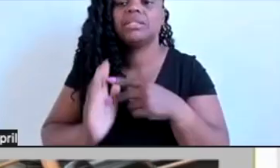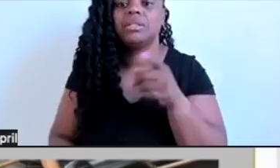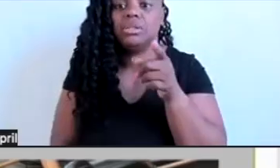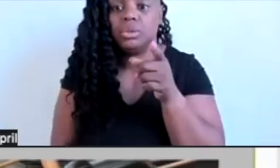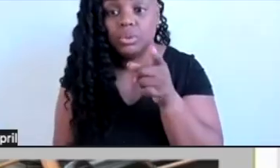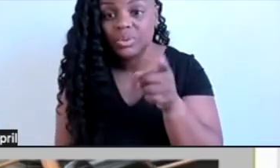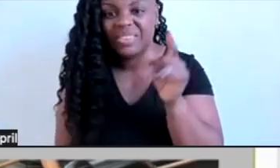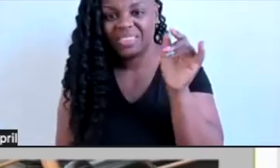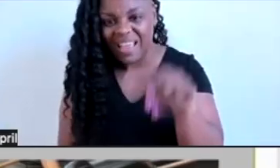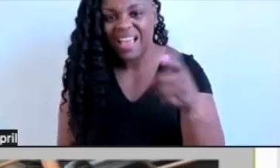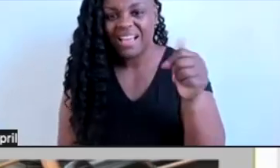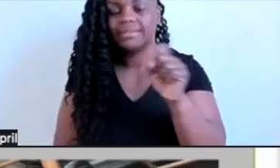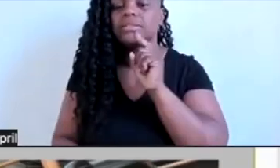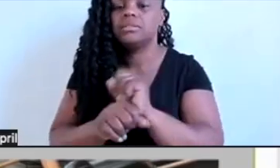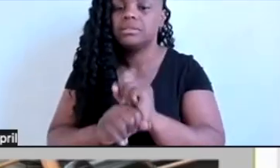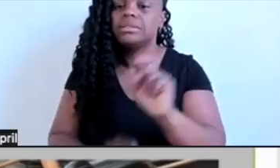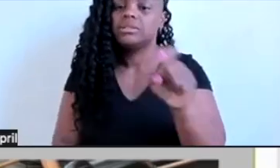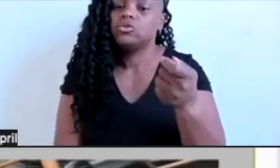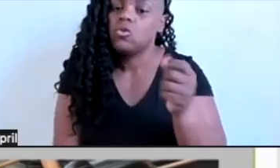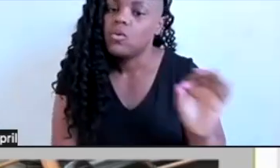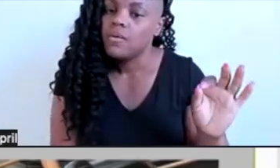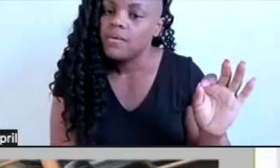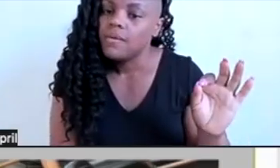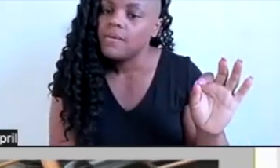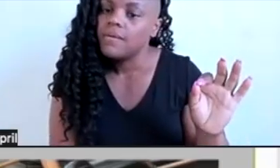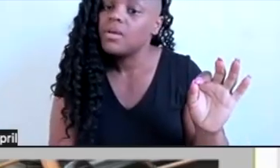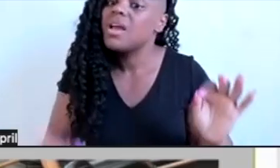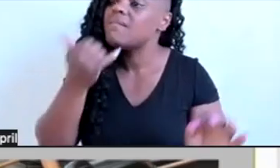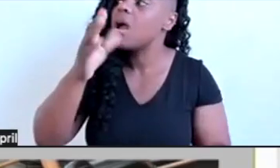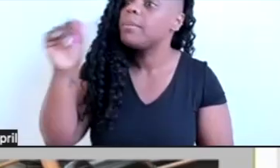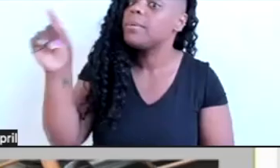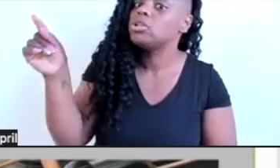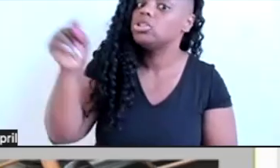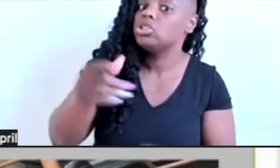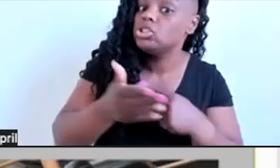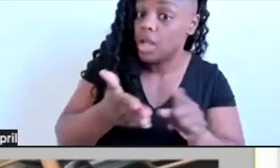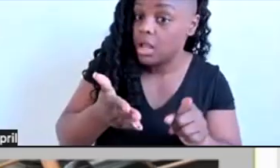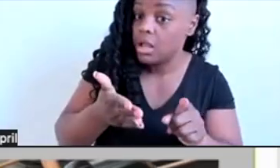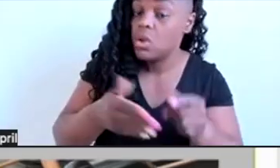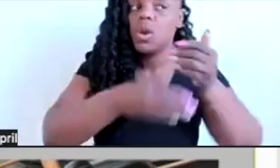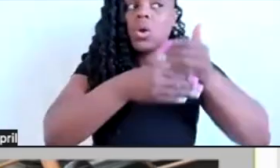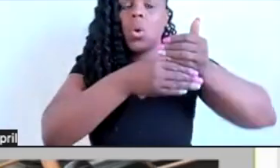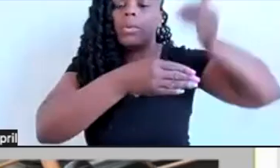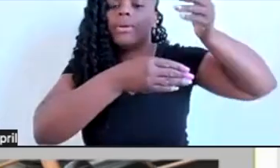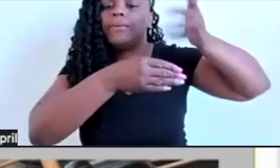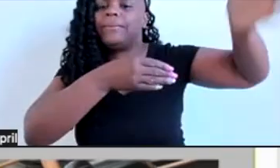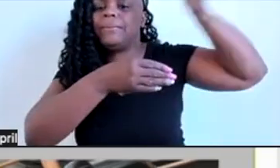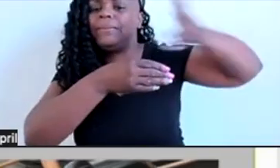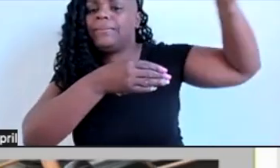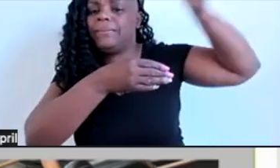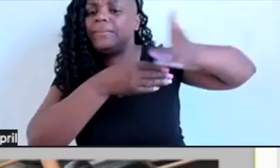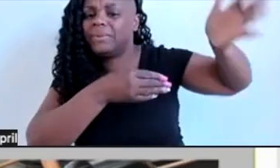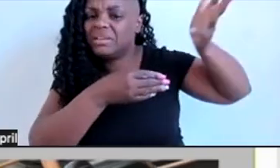company. Open windows and allow the gas to clear away after you turn off the main valve to the